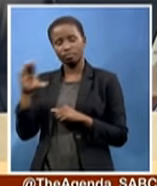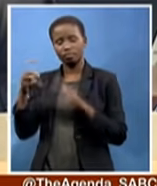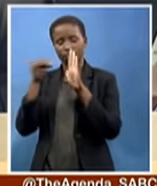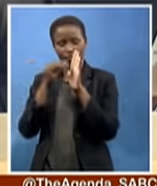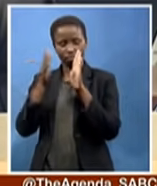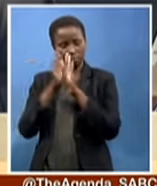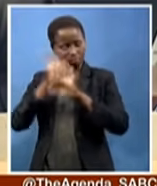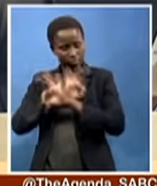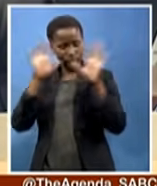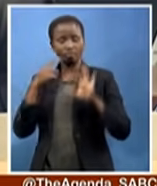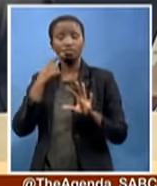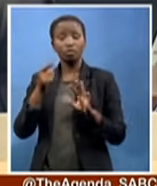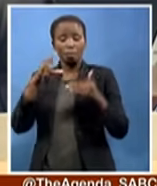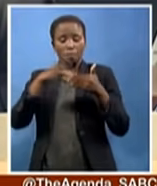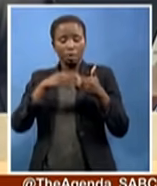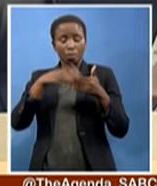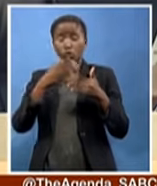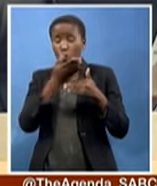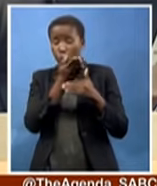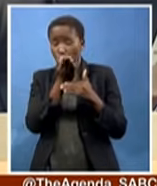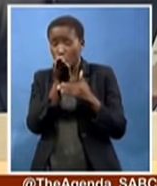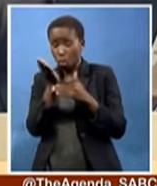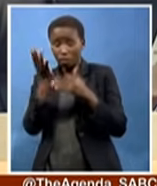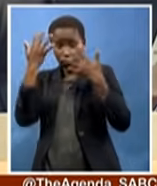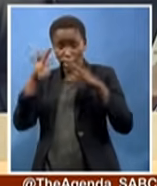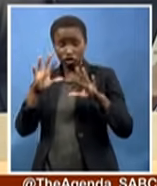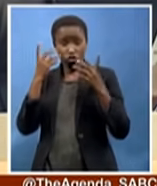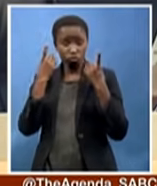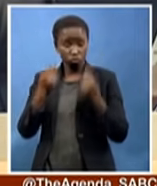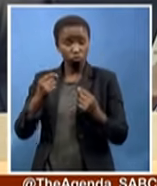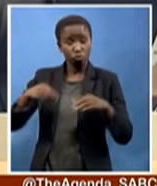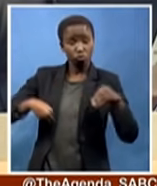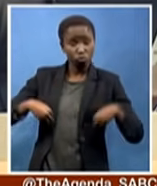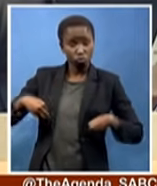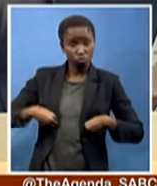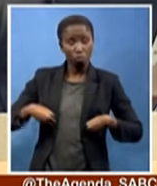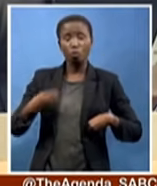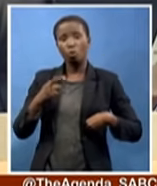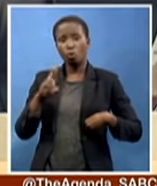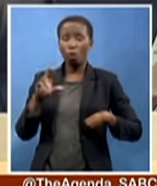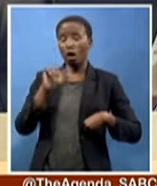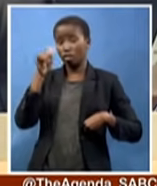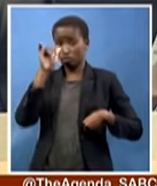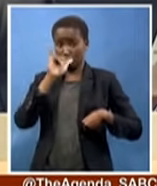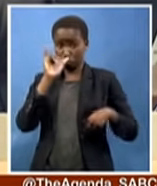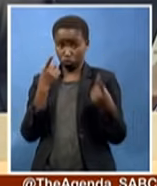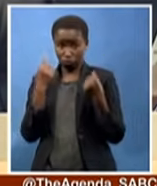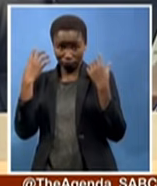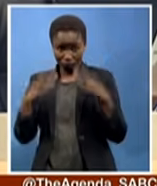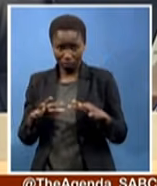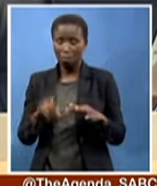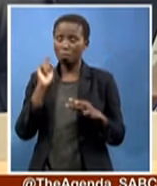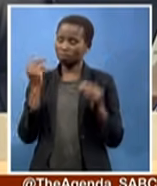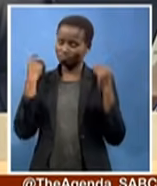charged with corruption and other serious charges must immediately step aside from all